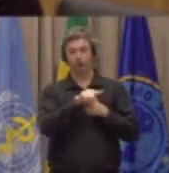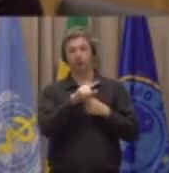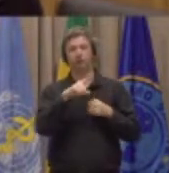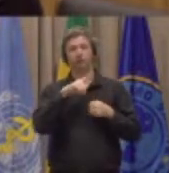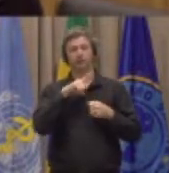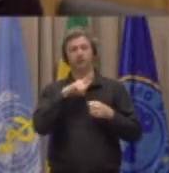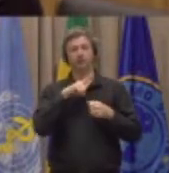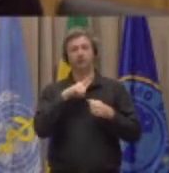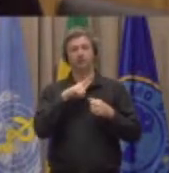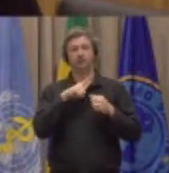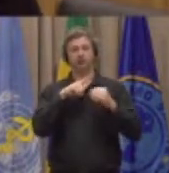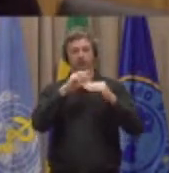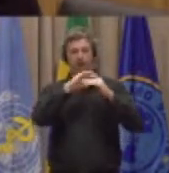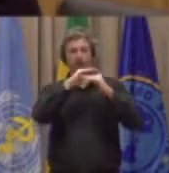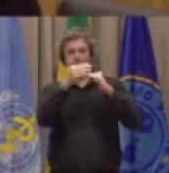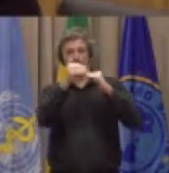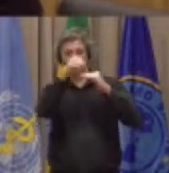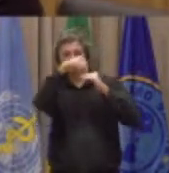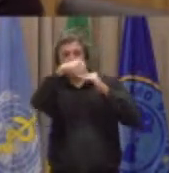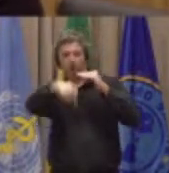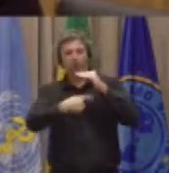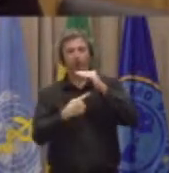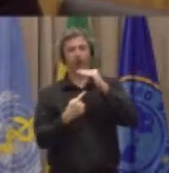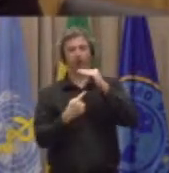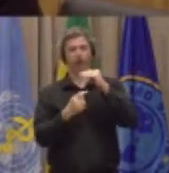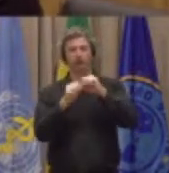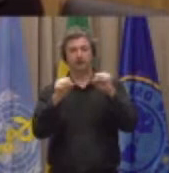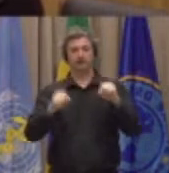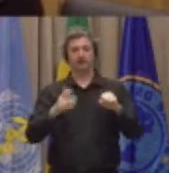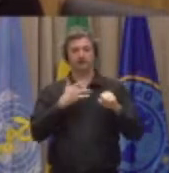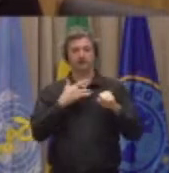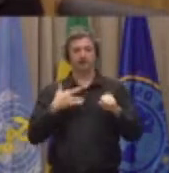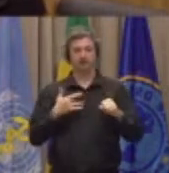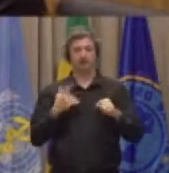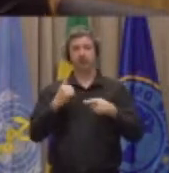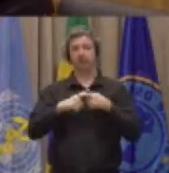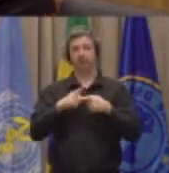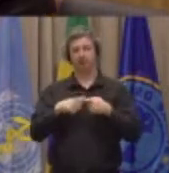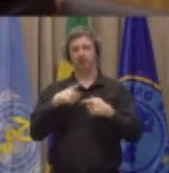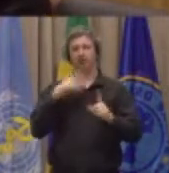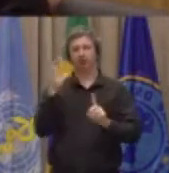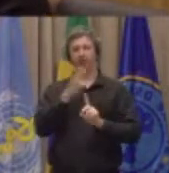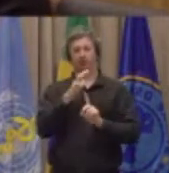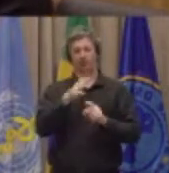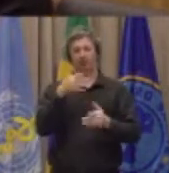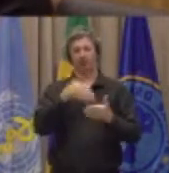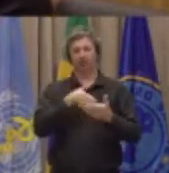Us what's under the surface of the health system